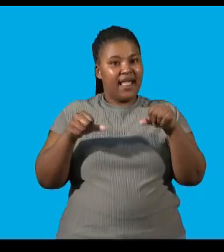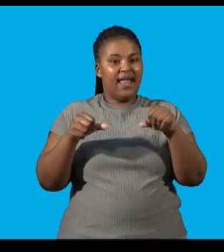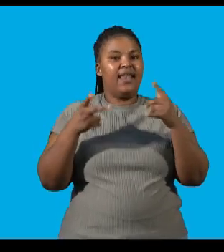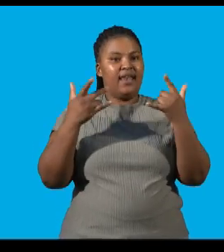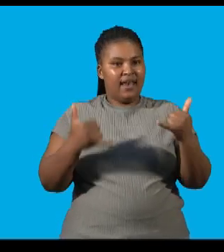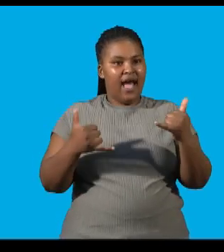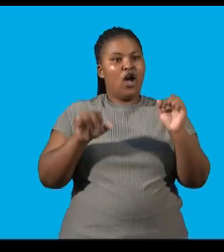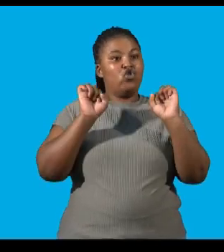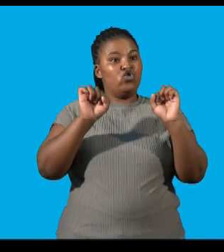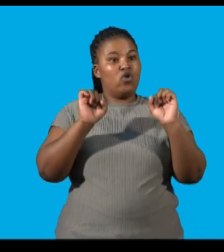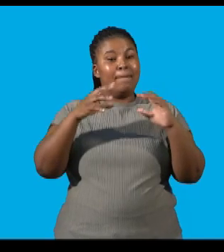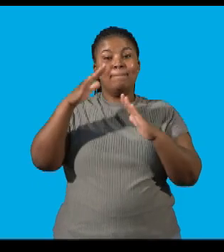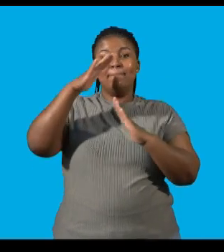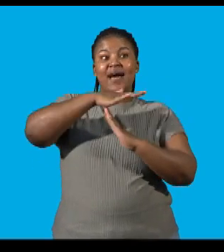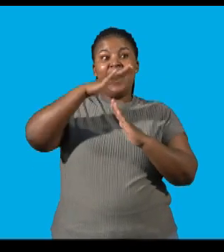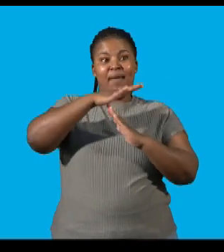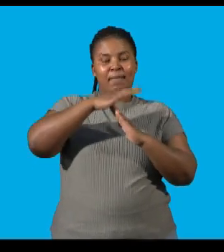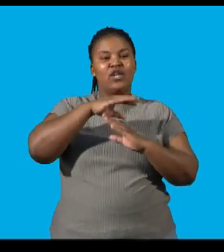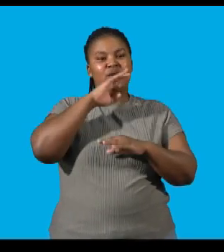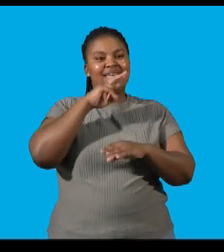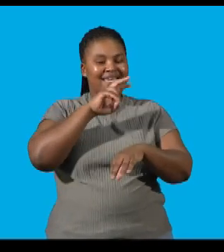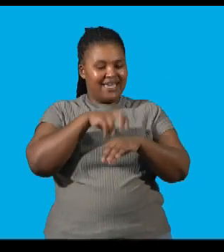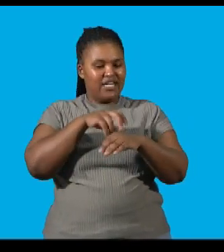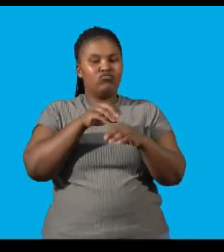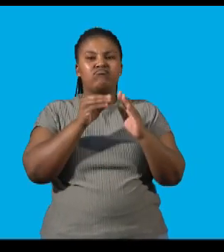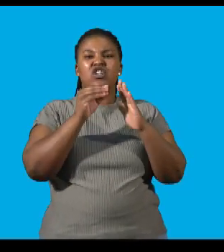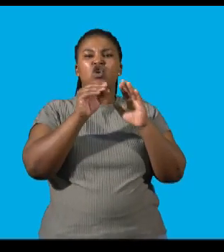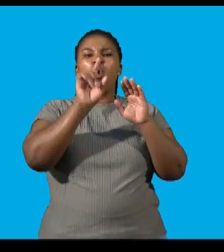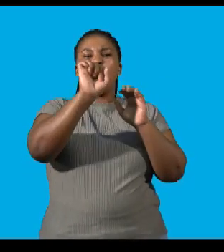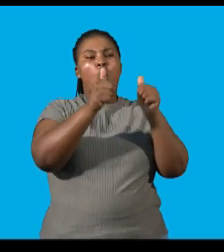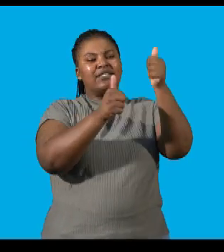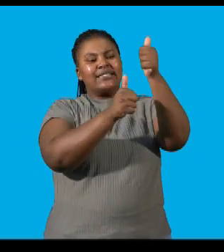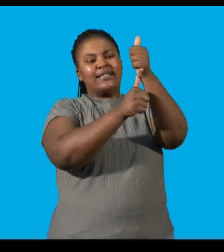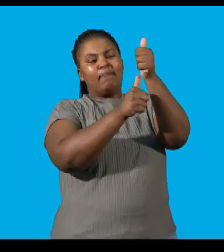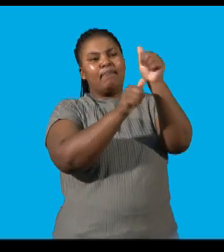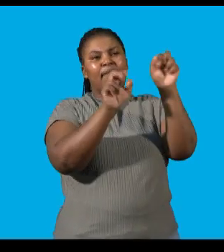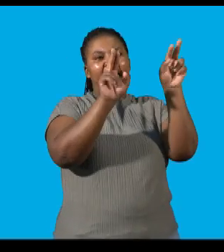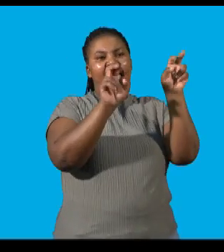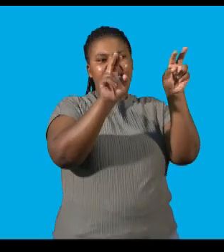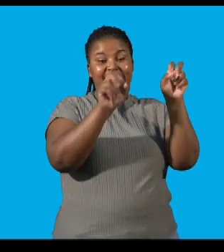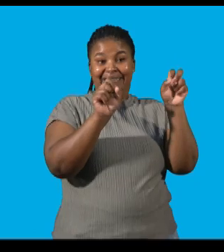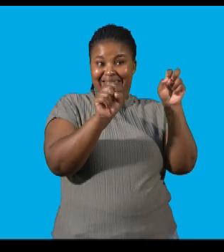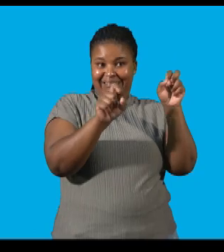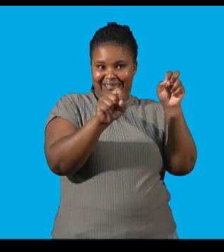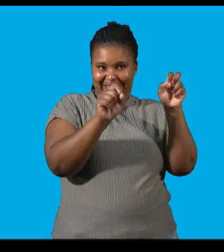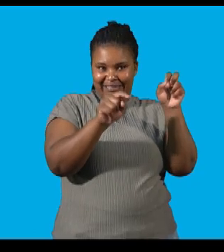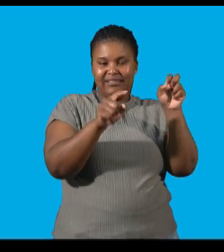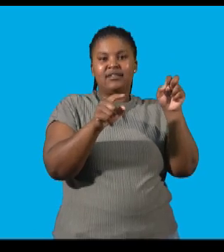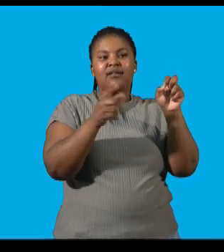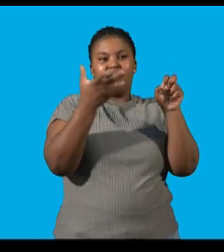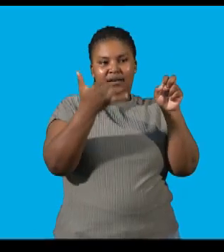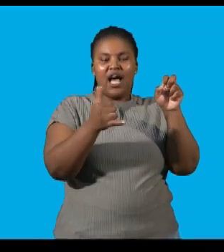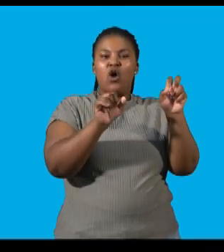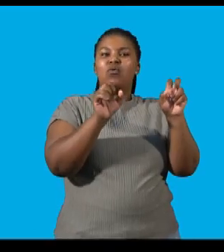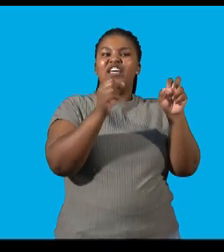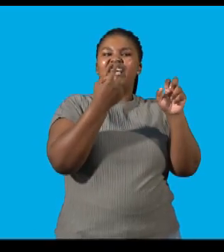you now go to your main part. You have to write your subheadings. Now, your subheadings are those initiatives. So under